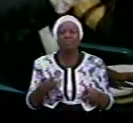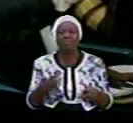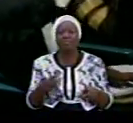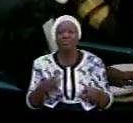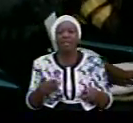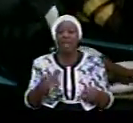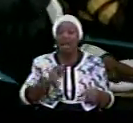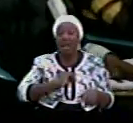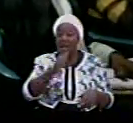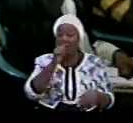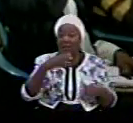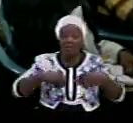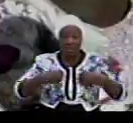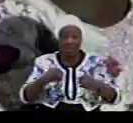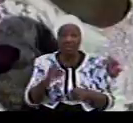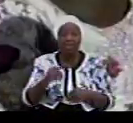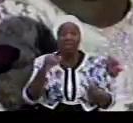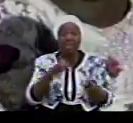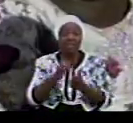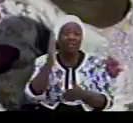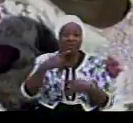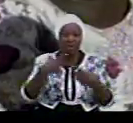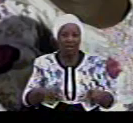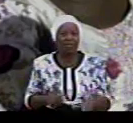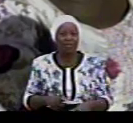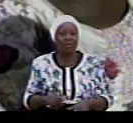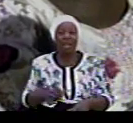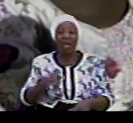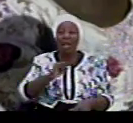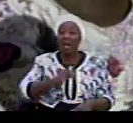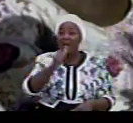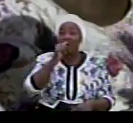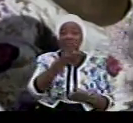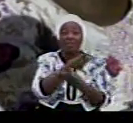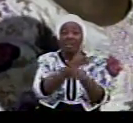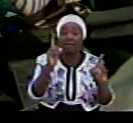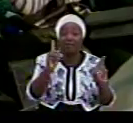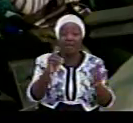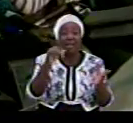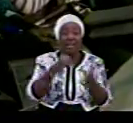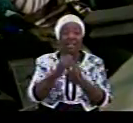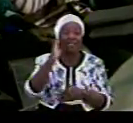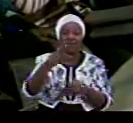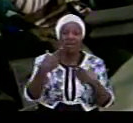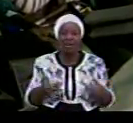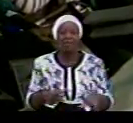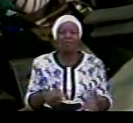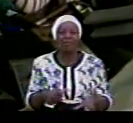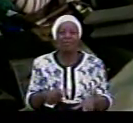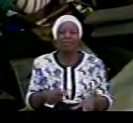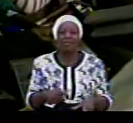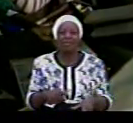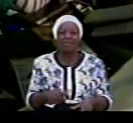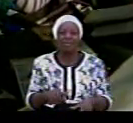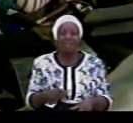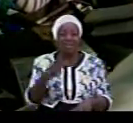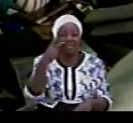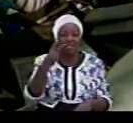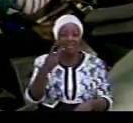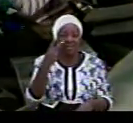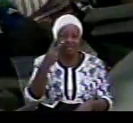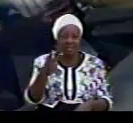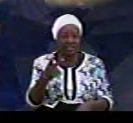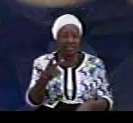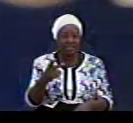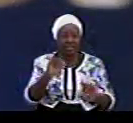am healed. It will happen. I am delivered. It will happen. Look at